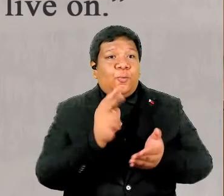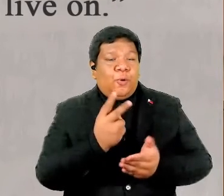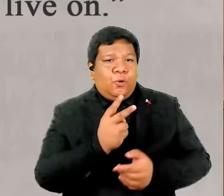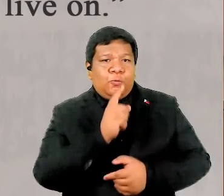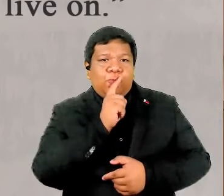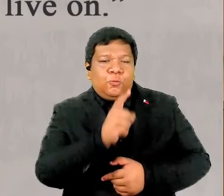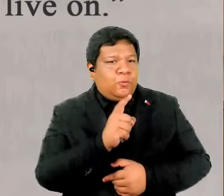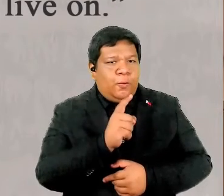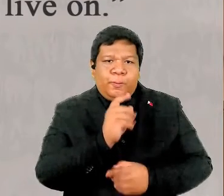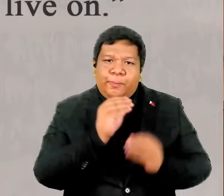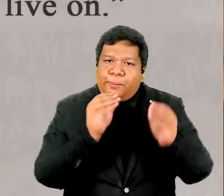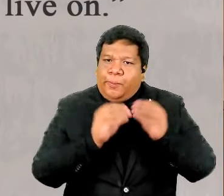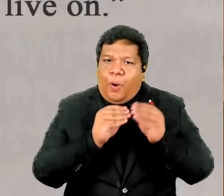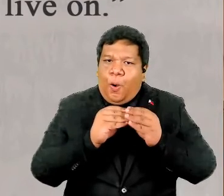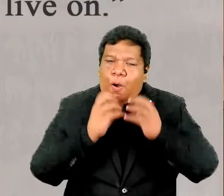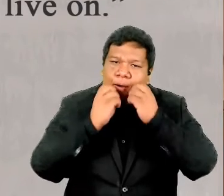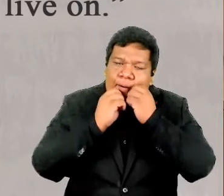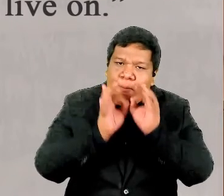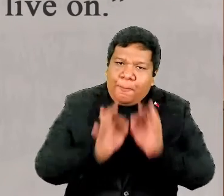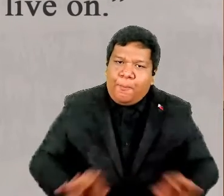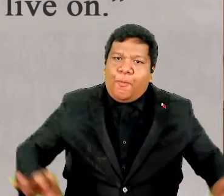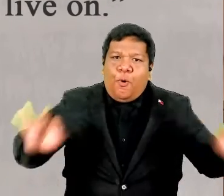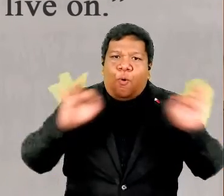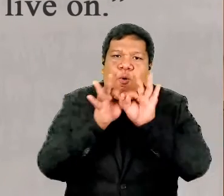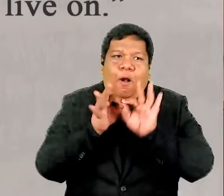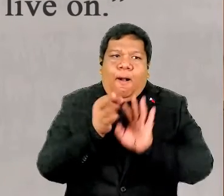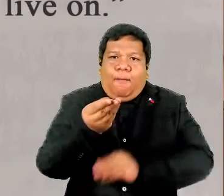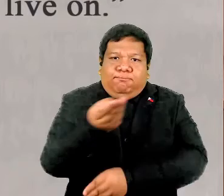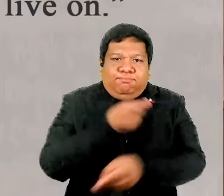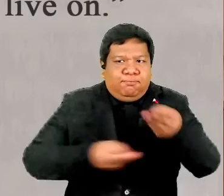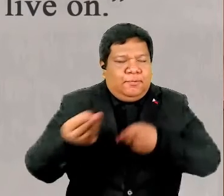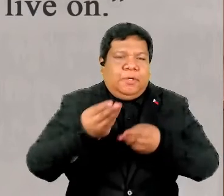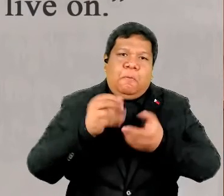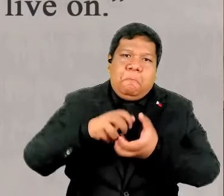has more value than any million of those rich